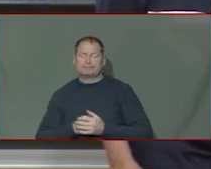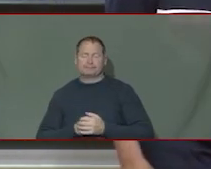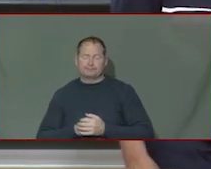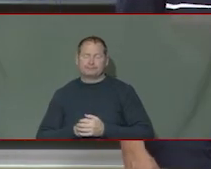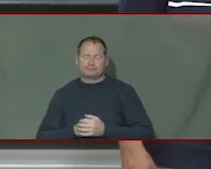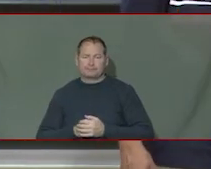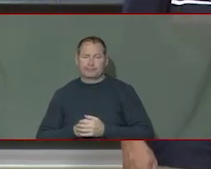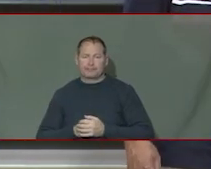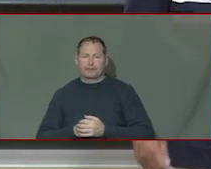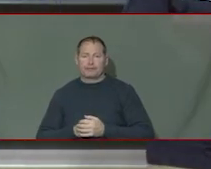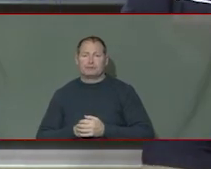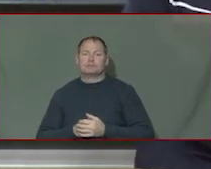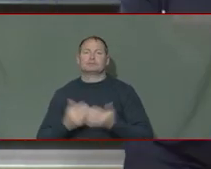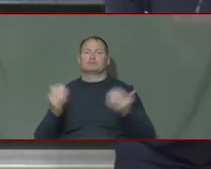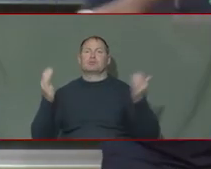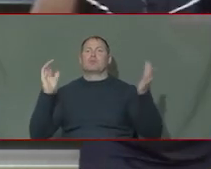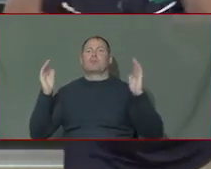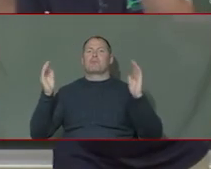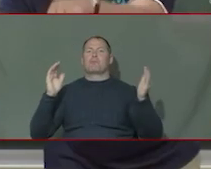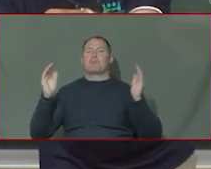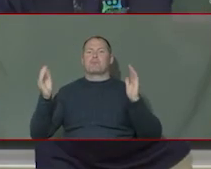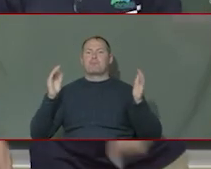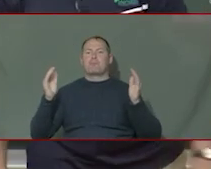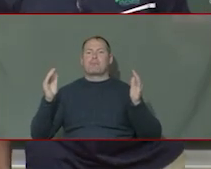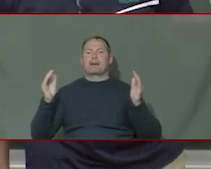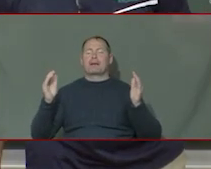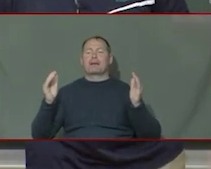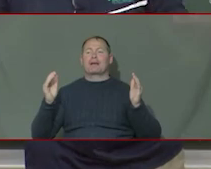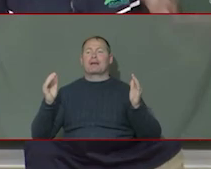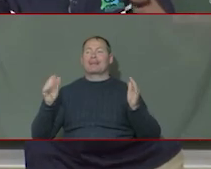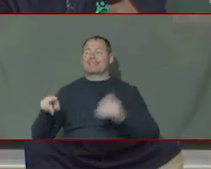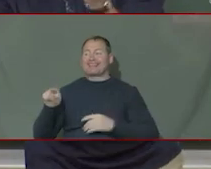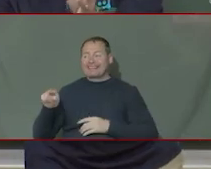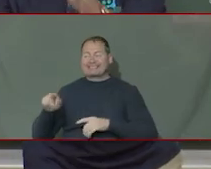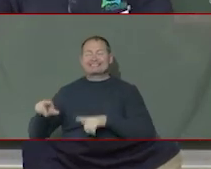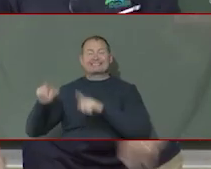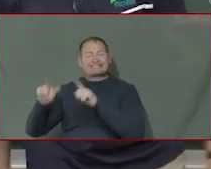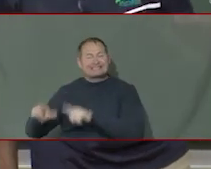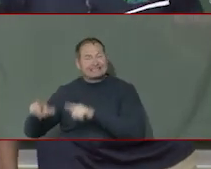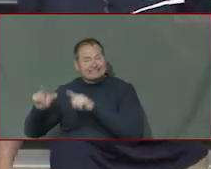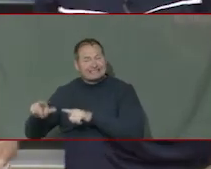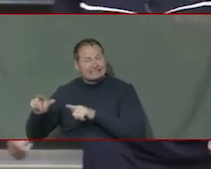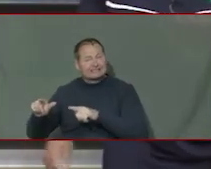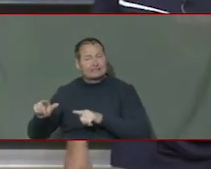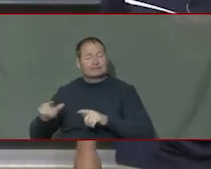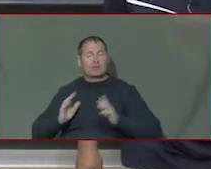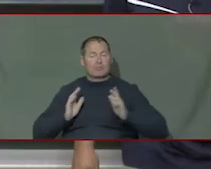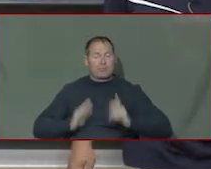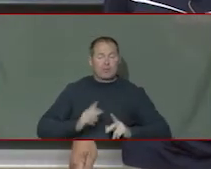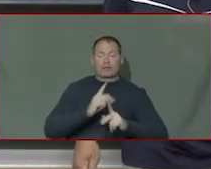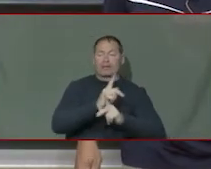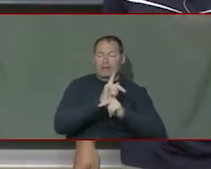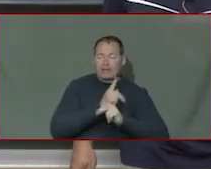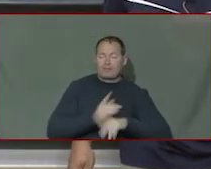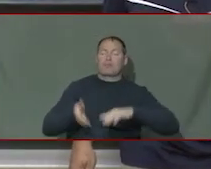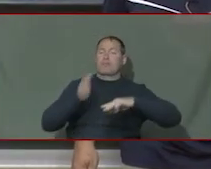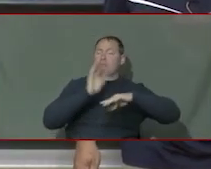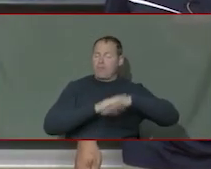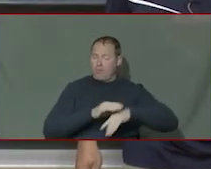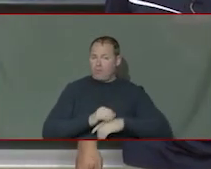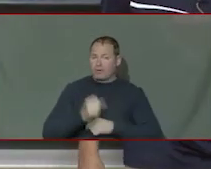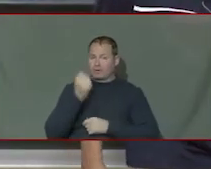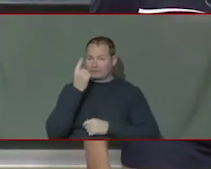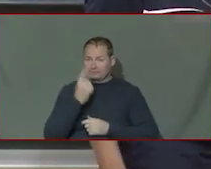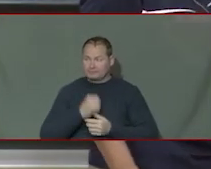less learners outside because they're inside the class. They've been retained in class. They're not outside now. Are we